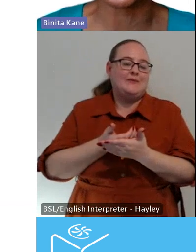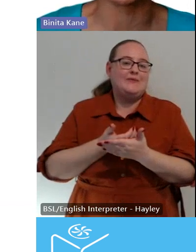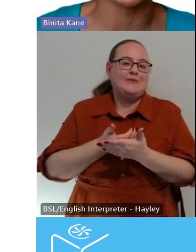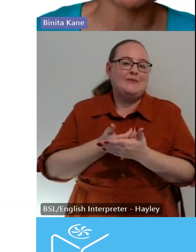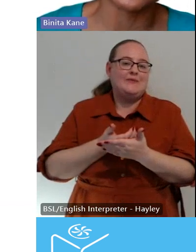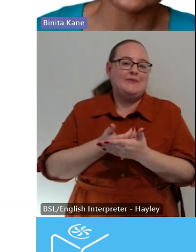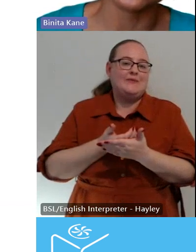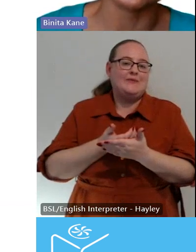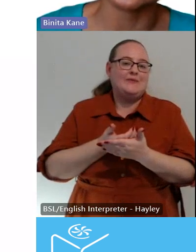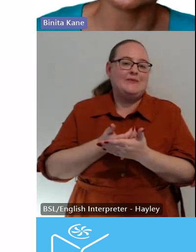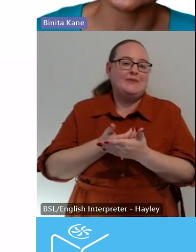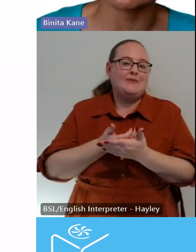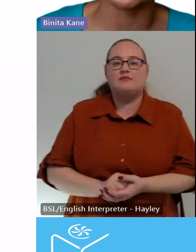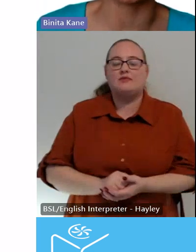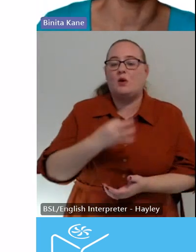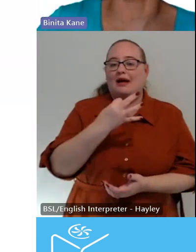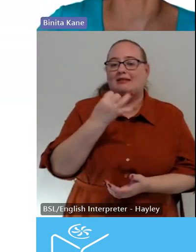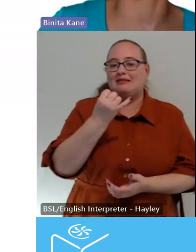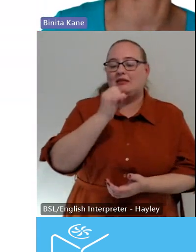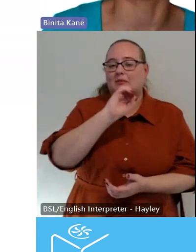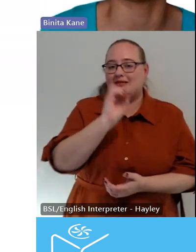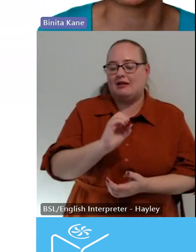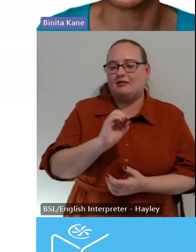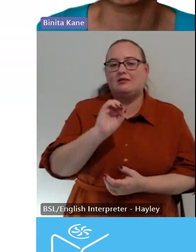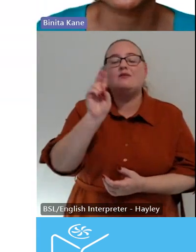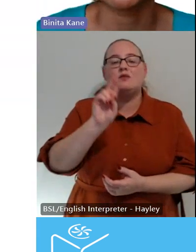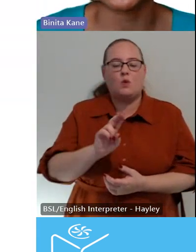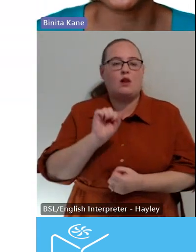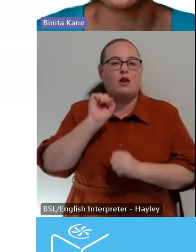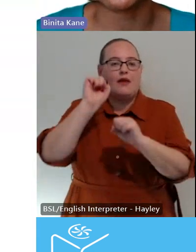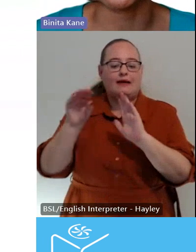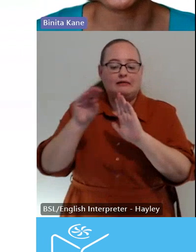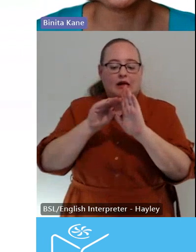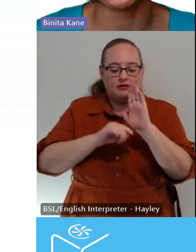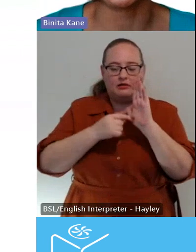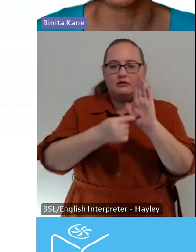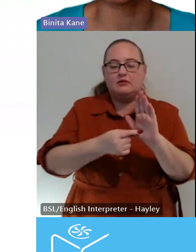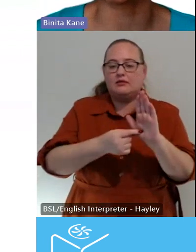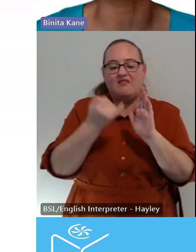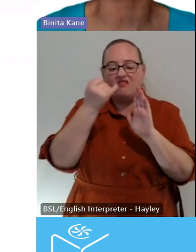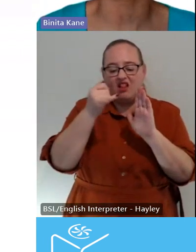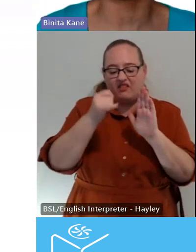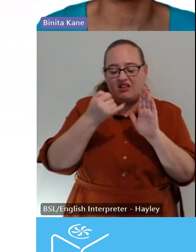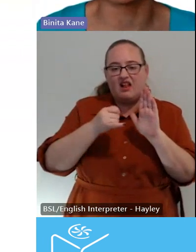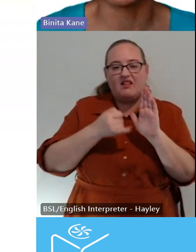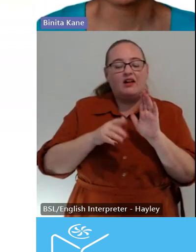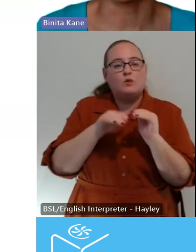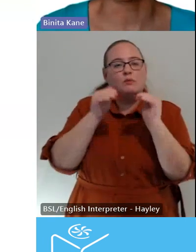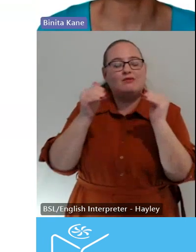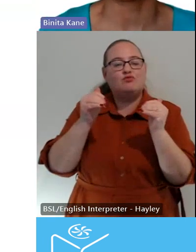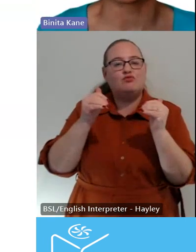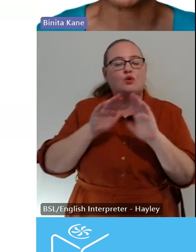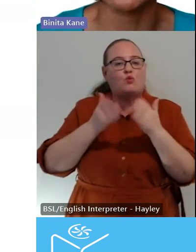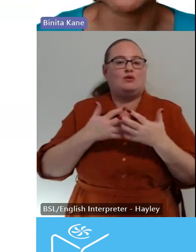And 86% of schools in the UK fail all of the standards set out by the World Health Organization. So it's not surprising then that